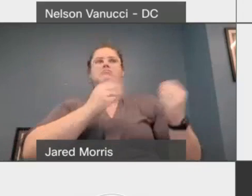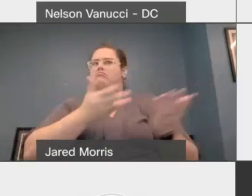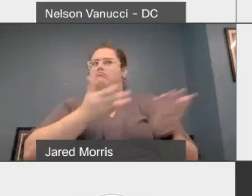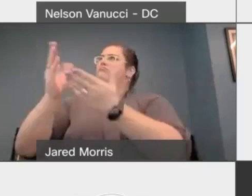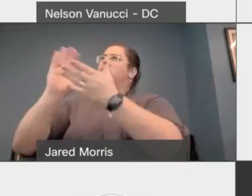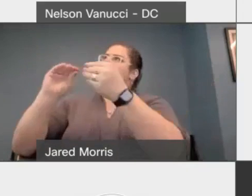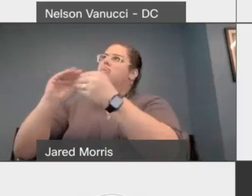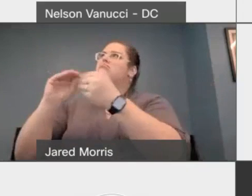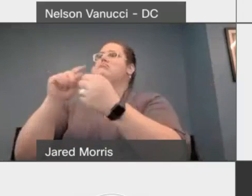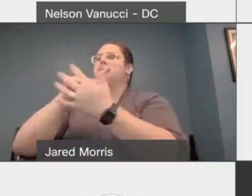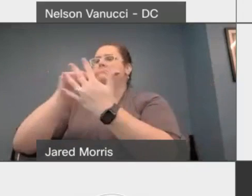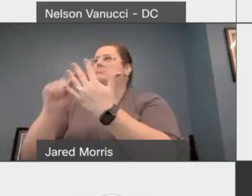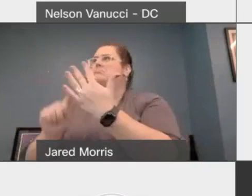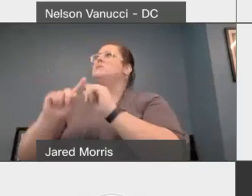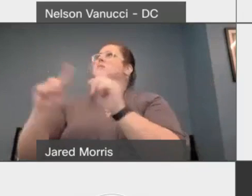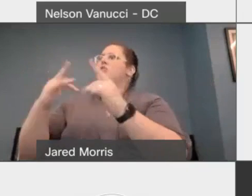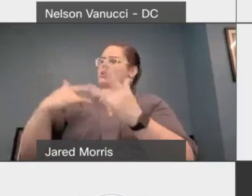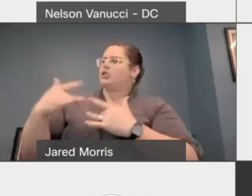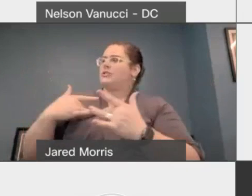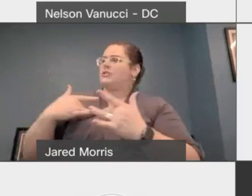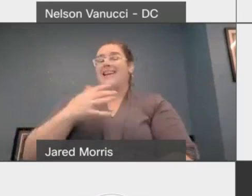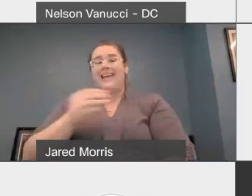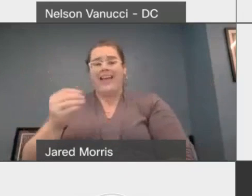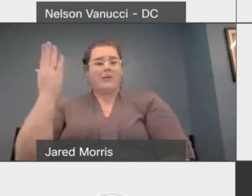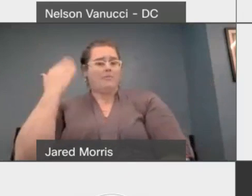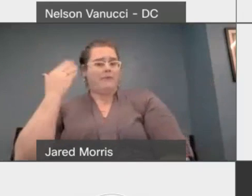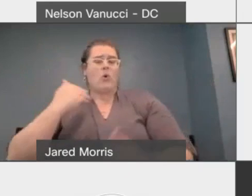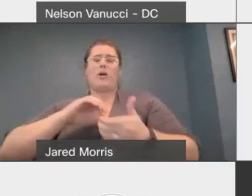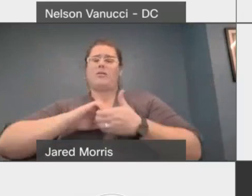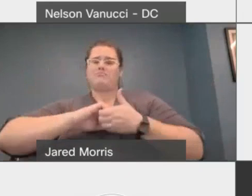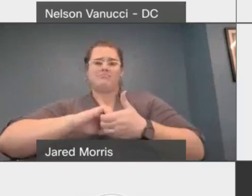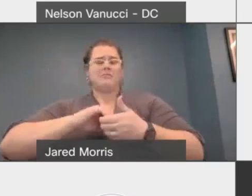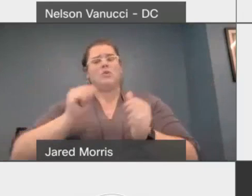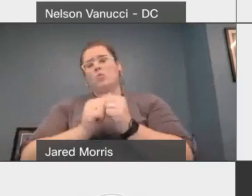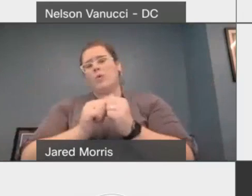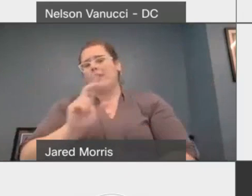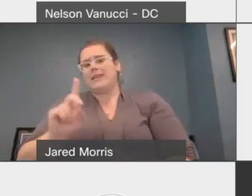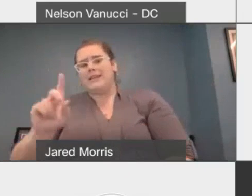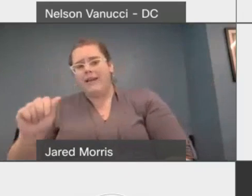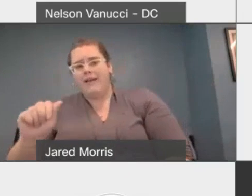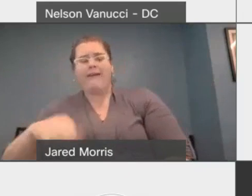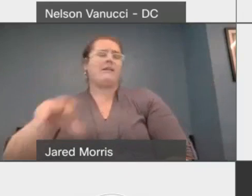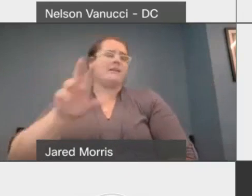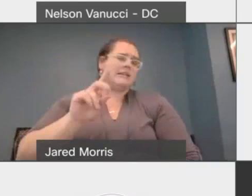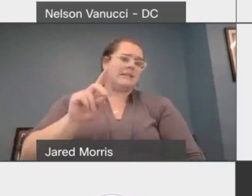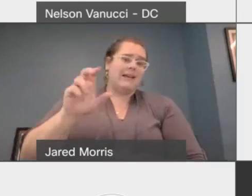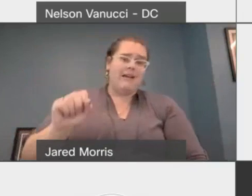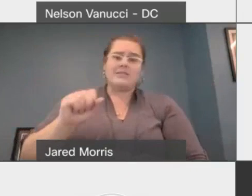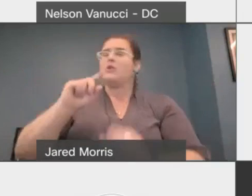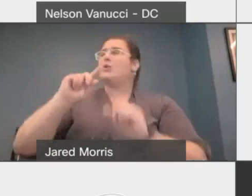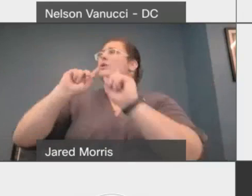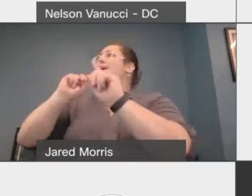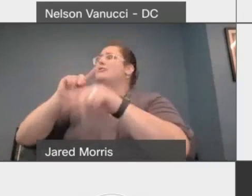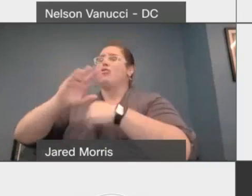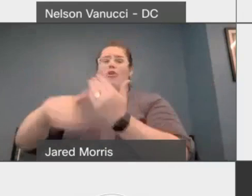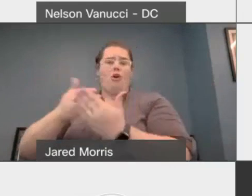as having had collaboration with DDS, to be able to answer all the questions CMS